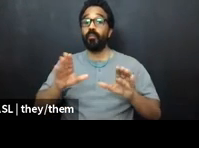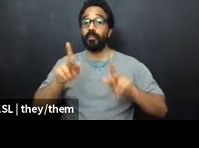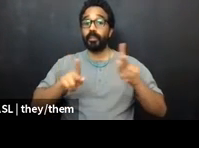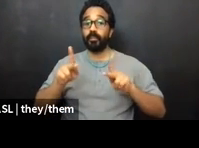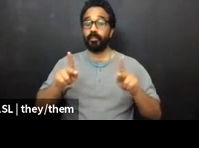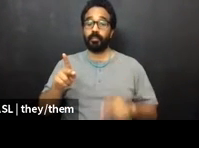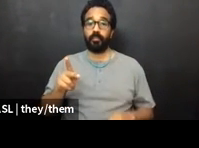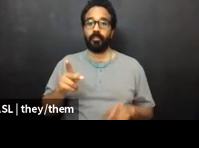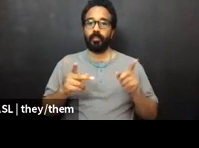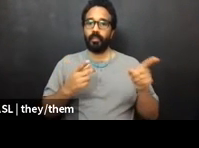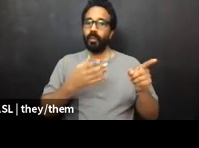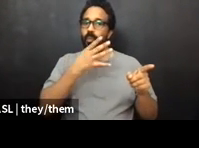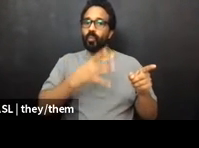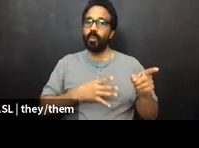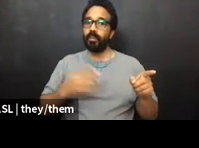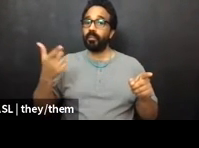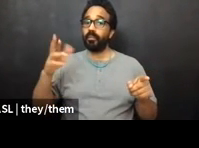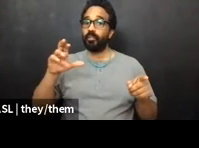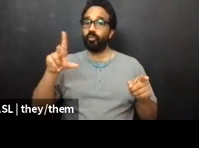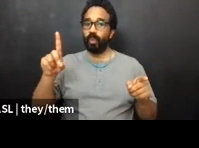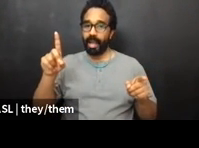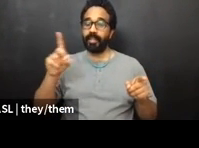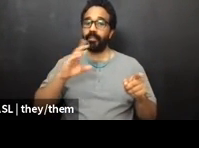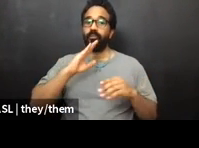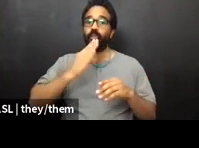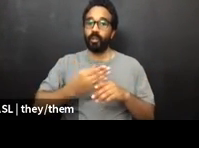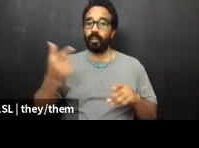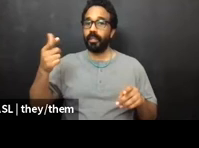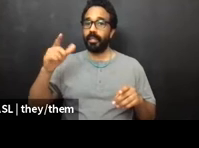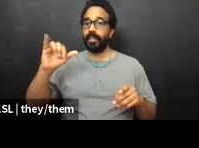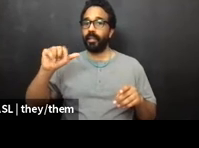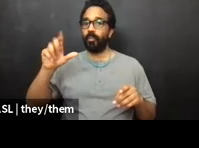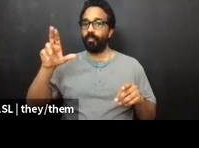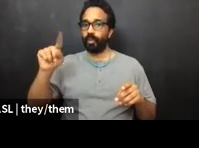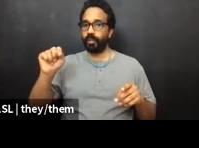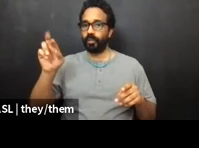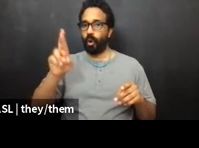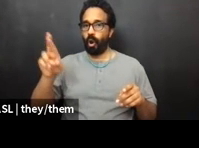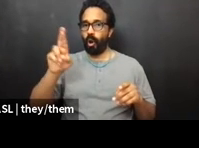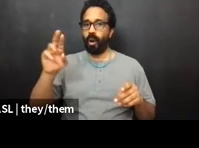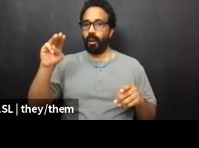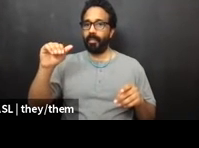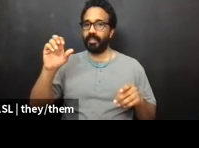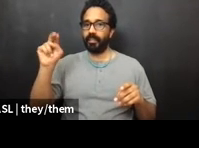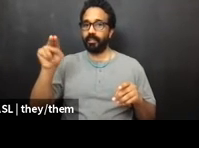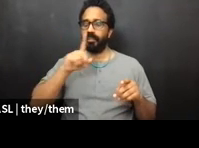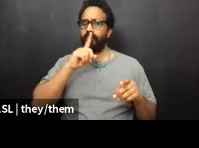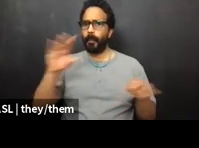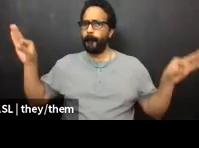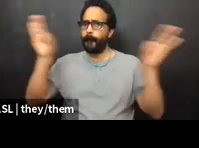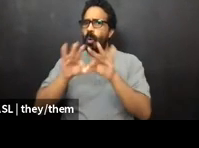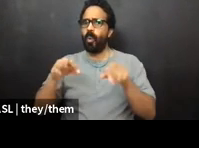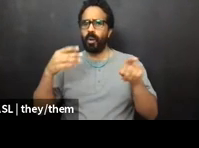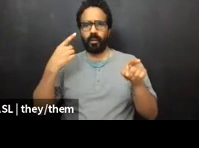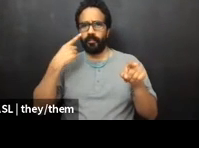and she is the granddaughter of Gilbert R. Mason, who was instrumental in the civil rights movement and doing these wade-ins in